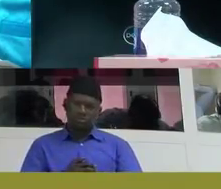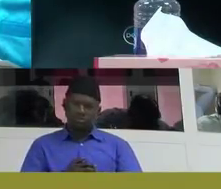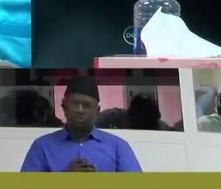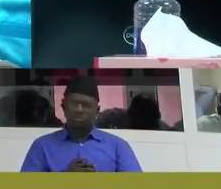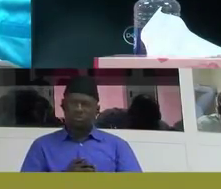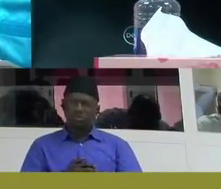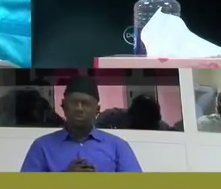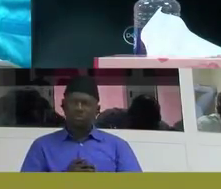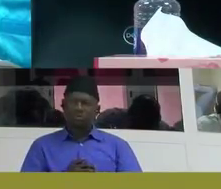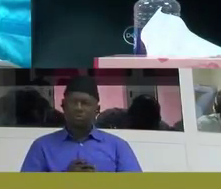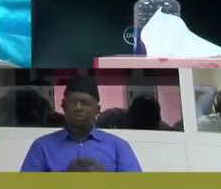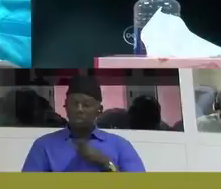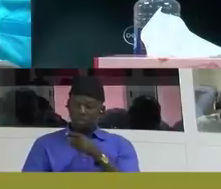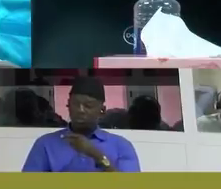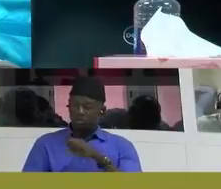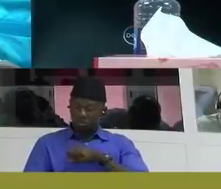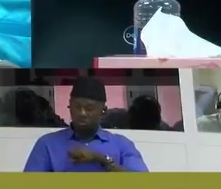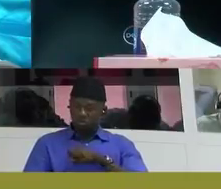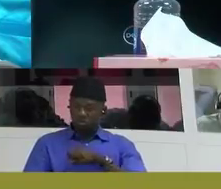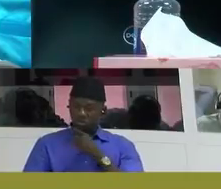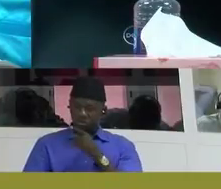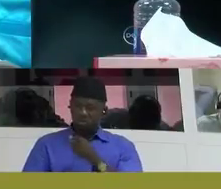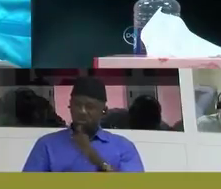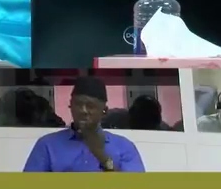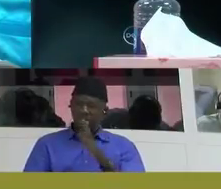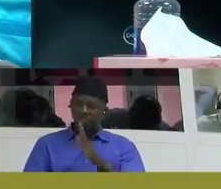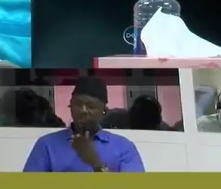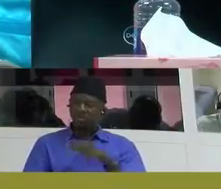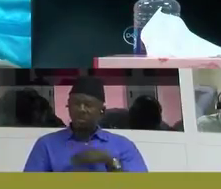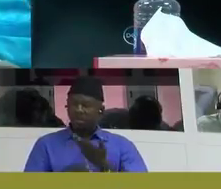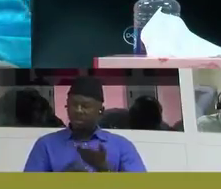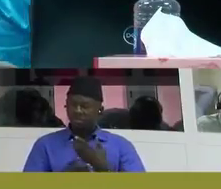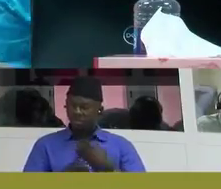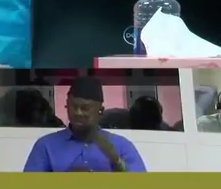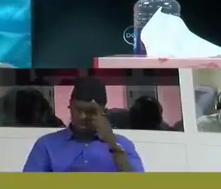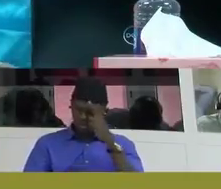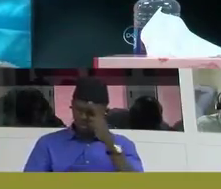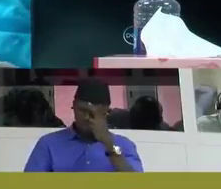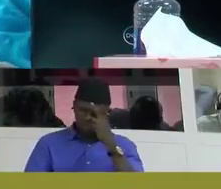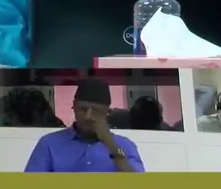are concerned, whatever may have been the motive